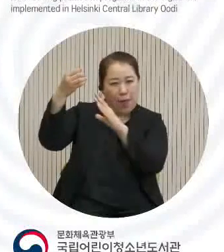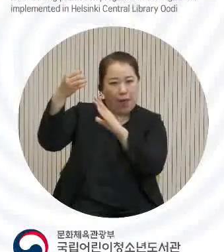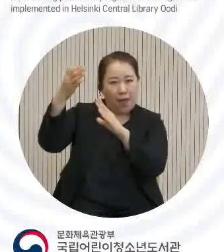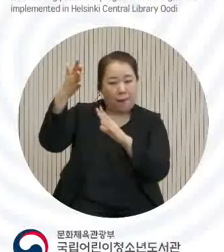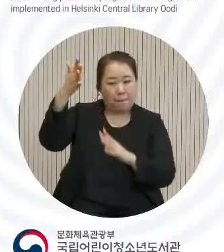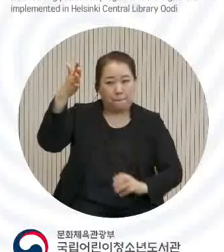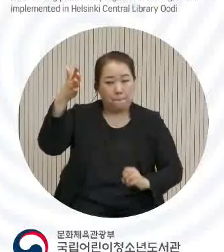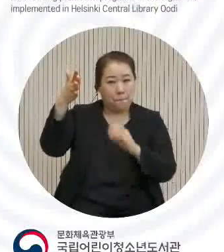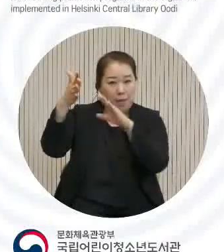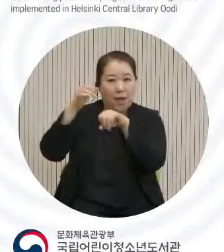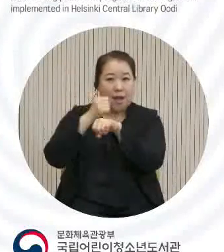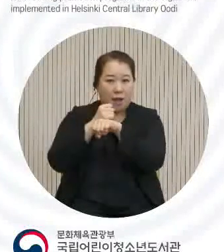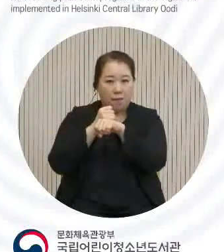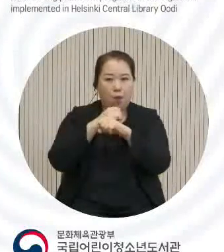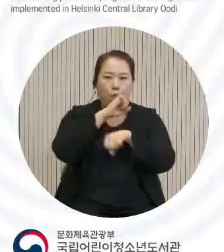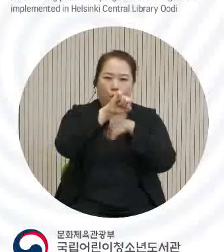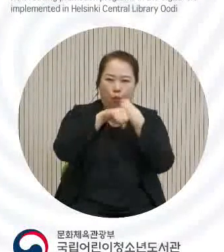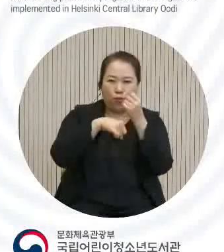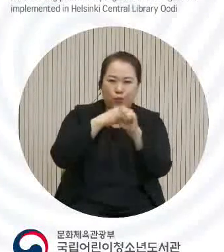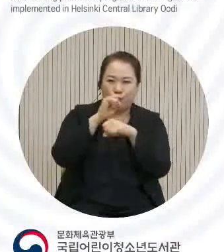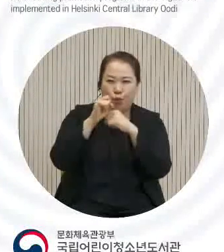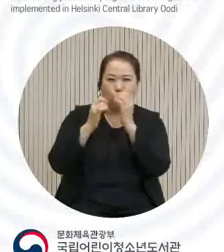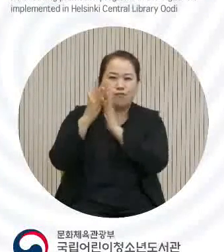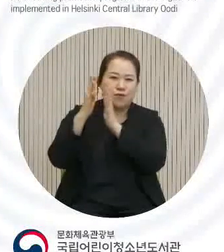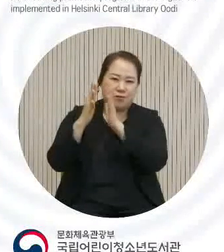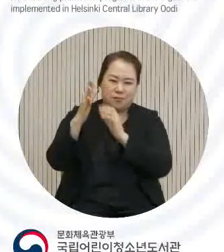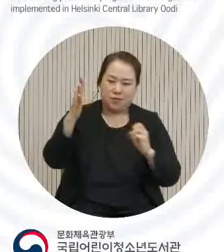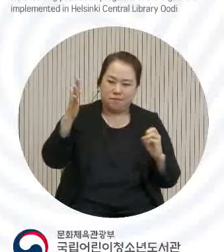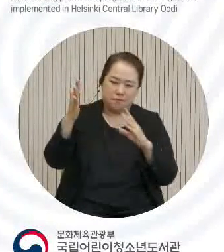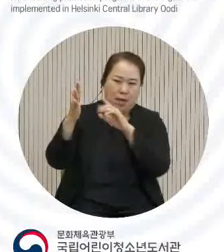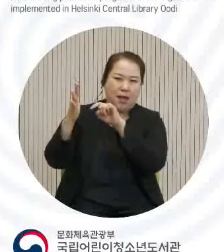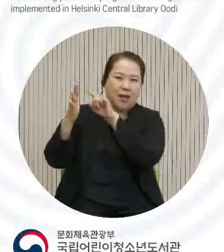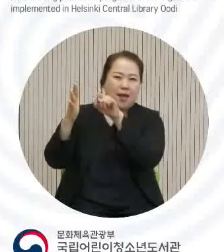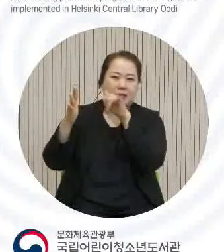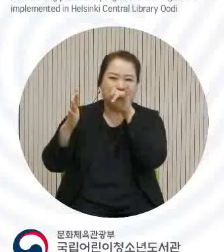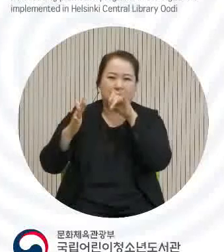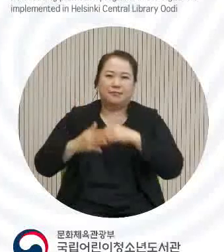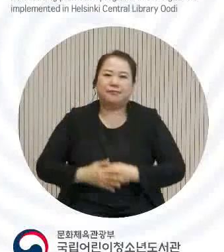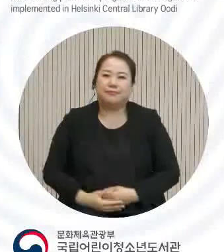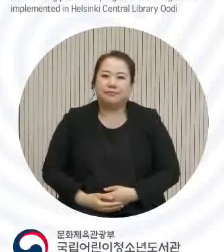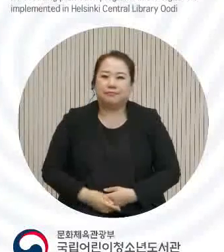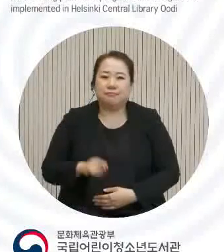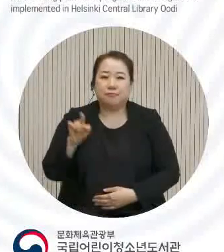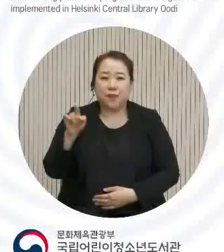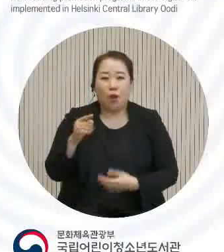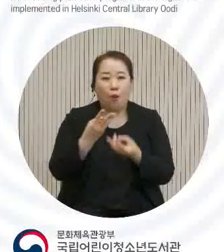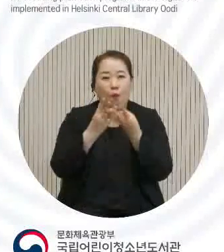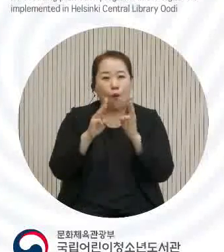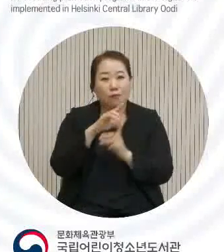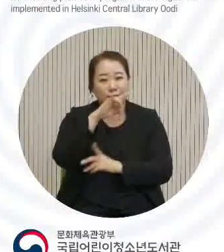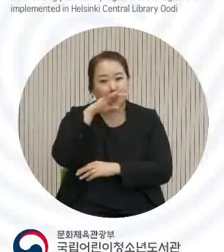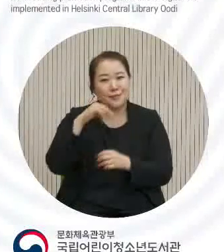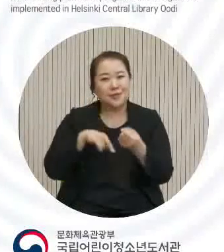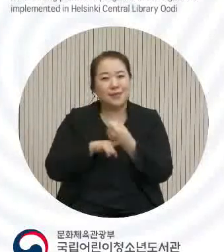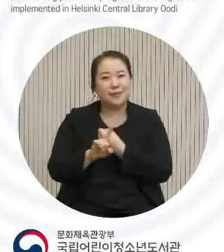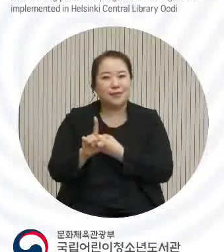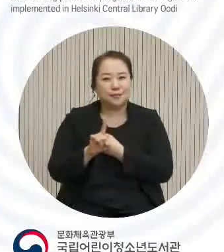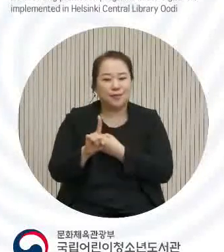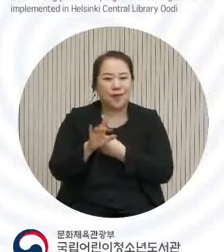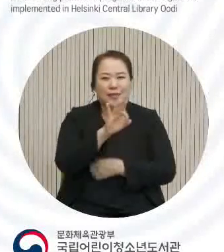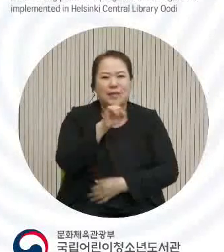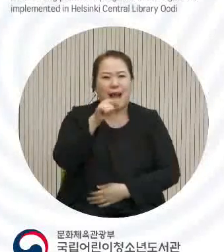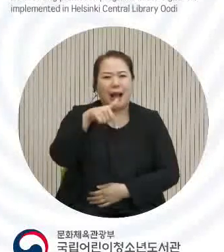picture. What makes it interesting and fascinating is that kids are able to play the instrument by touching the